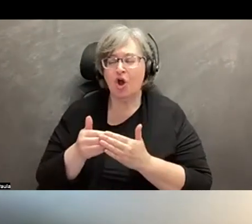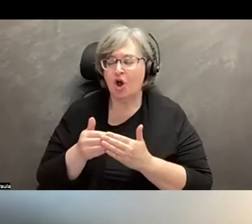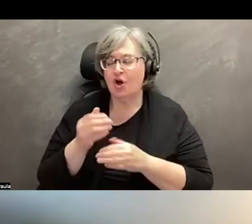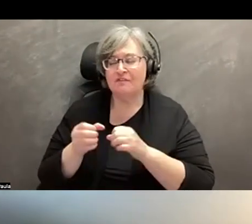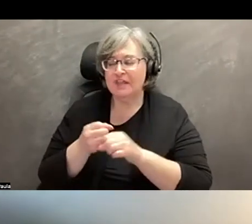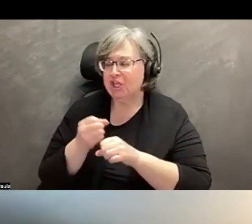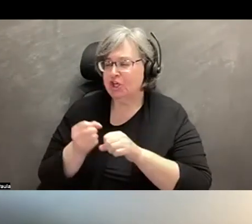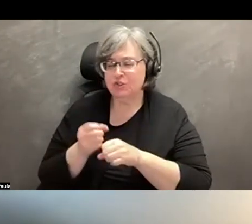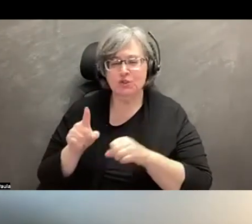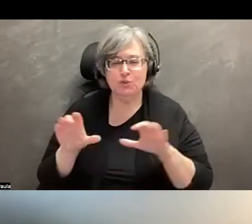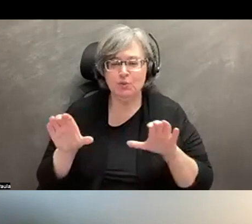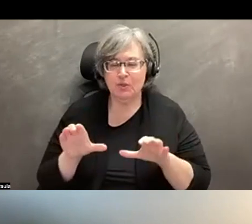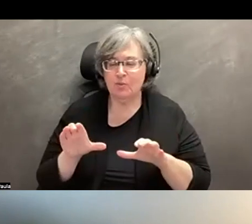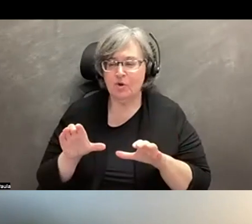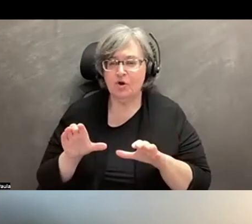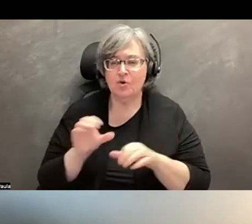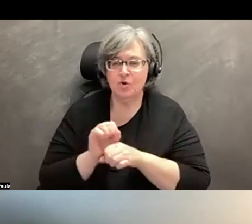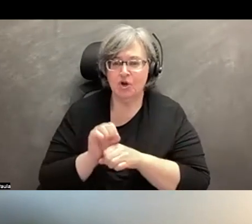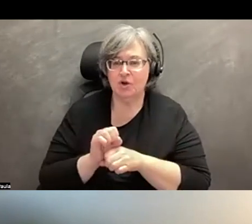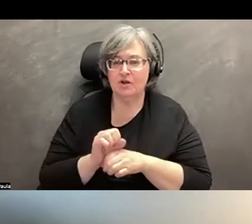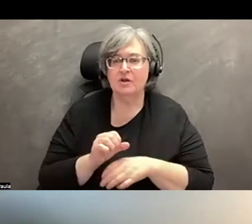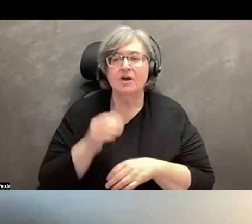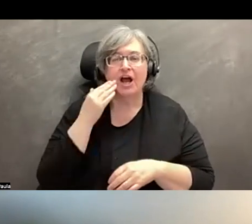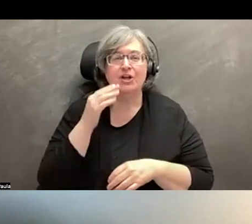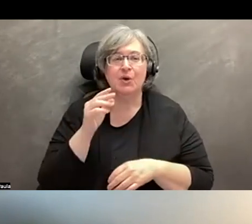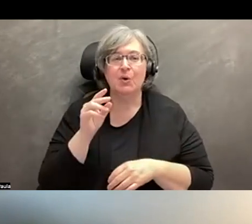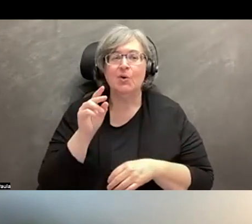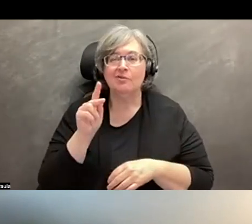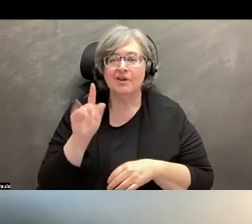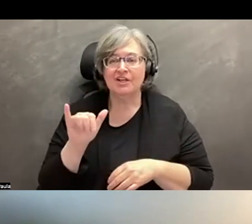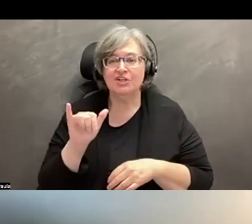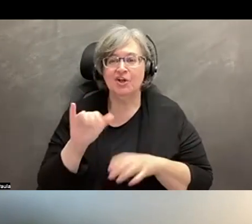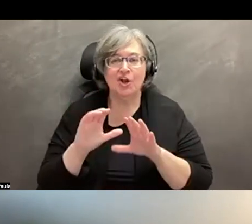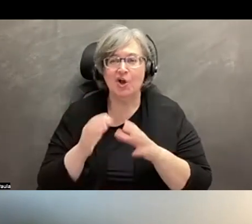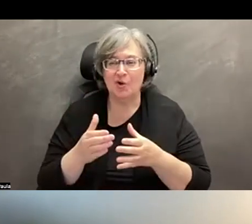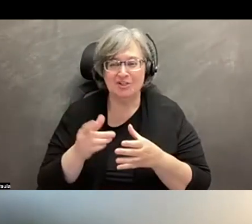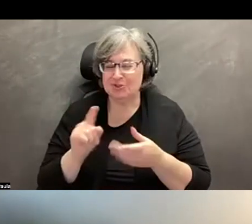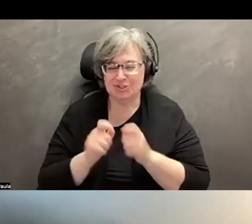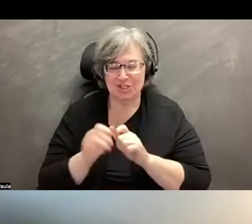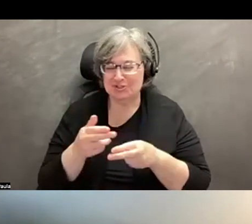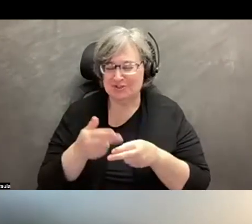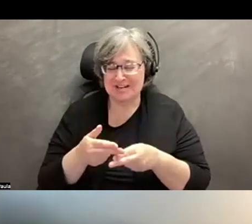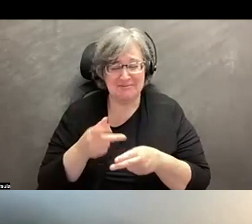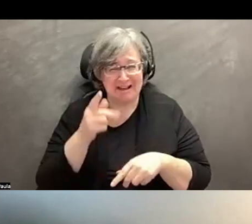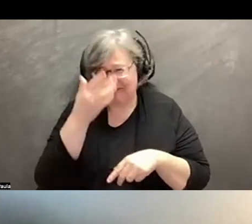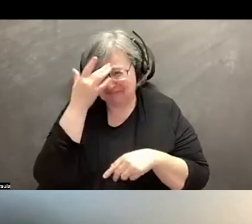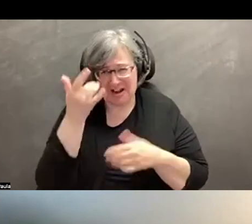this work, and I know the Kentucky Coalition, you all changed your name, but I don't remember it at this moment.